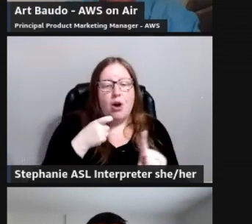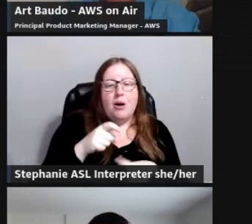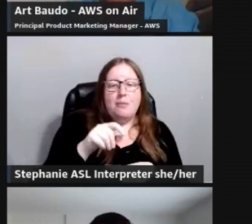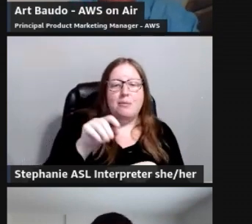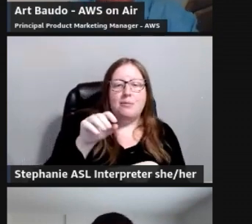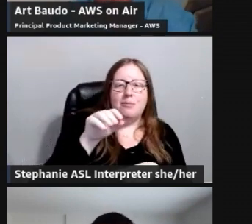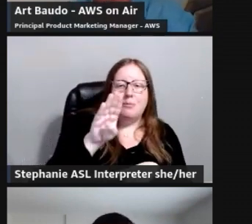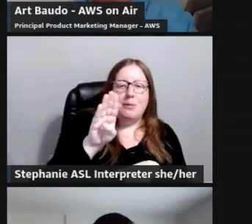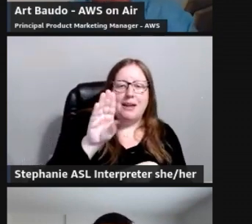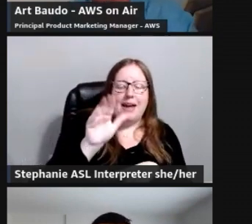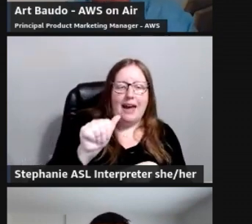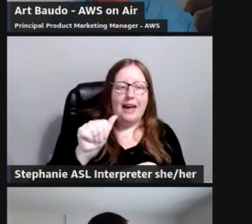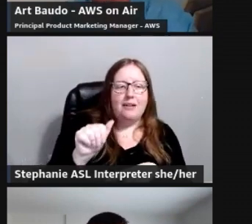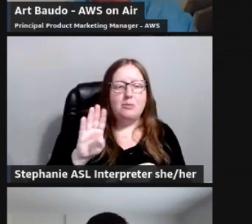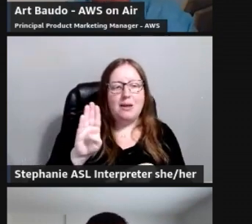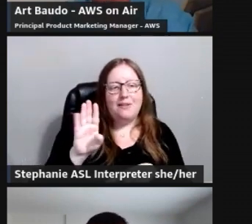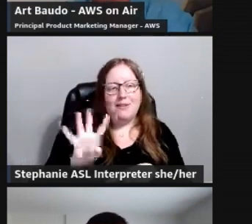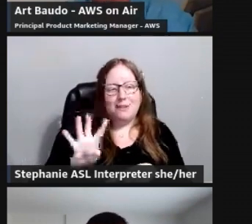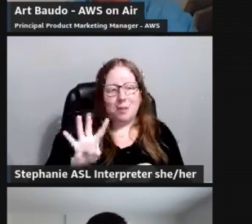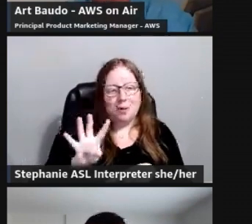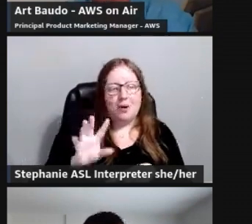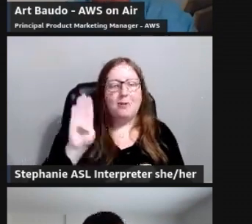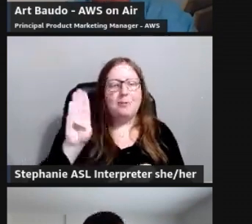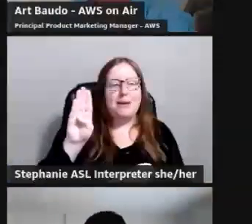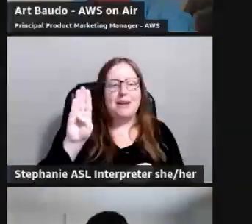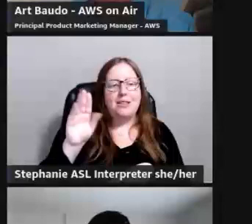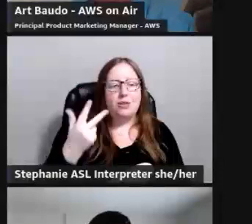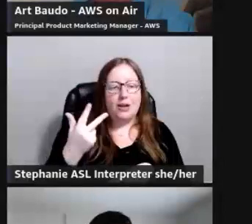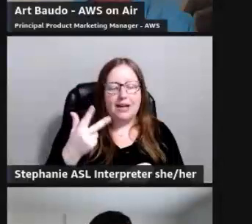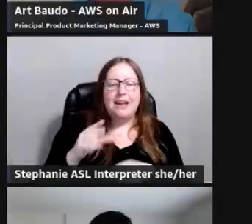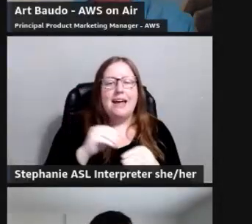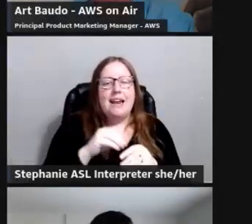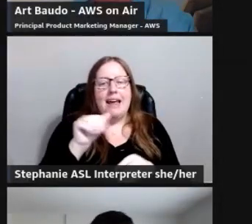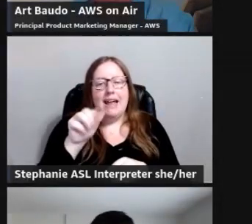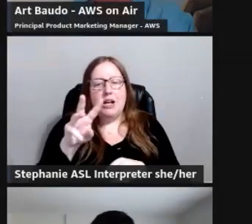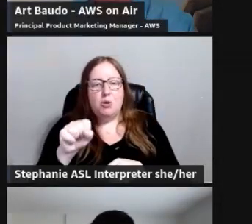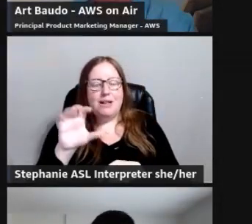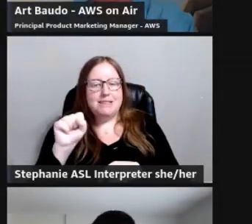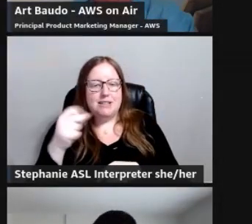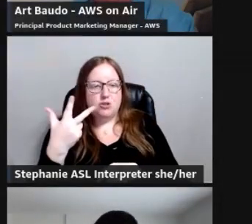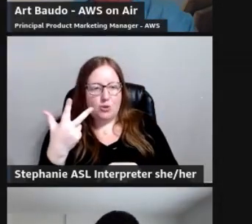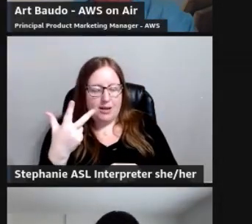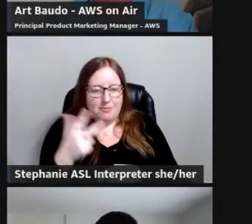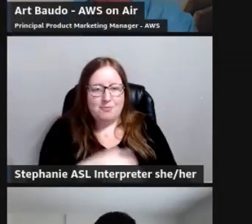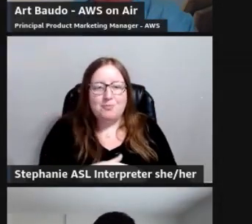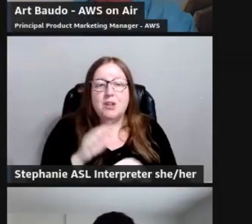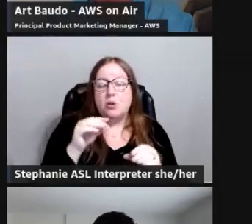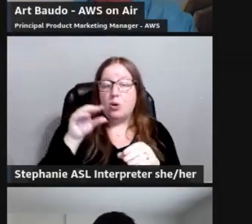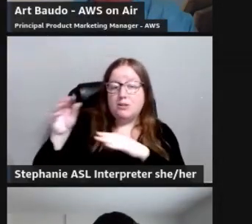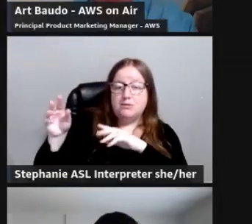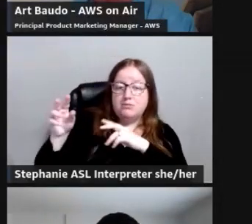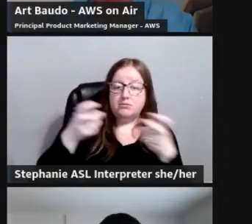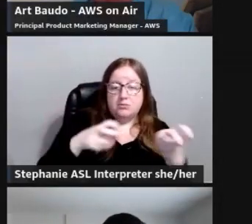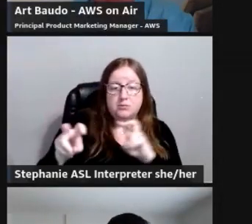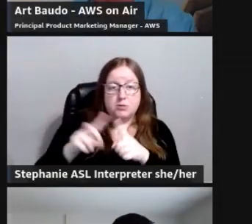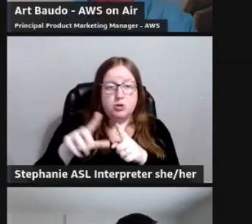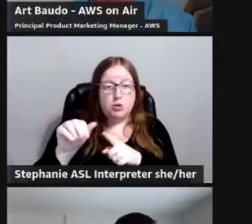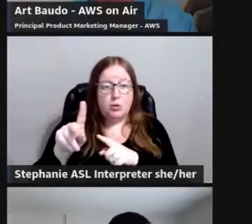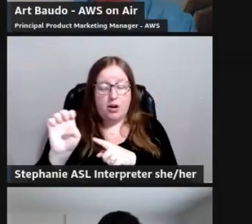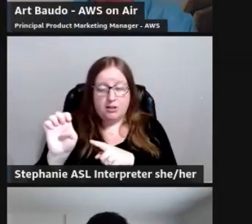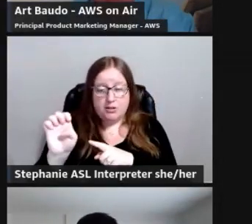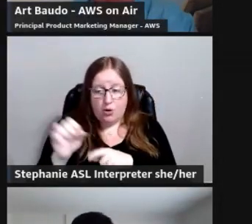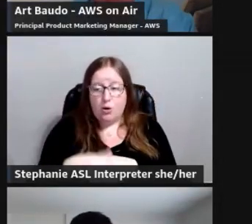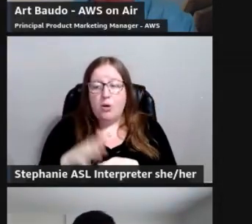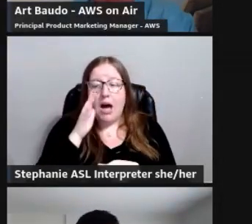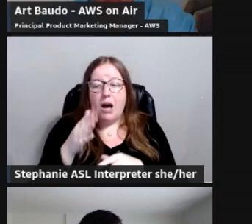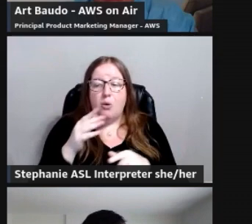3 from ASDI and put it into Amazon S3. So let's go into console. So I'm going to hit test and I'm going to walk